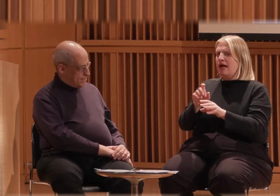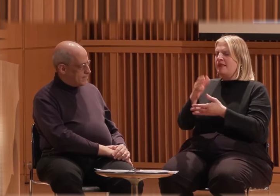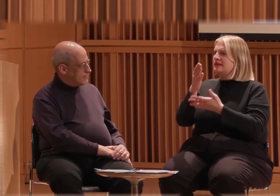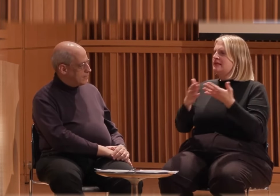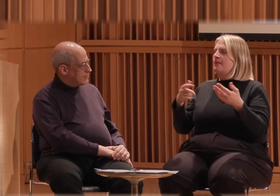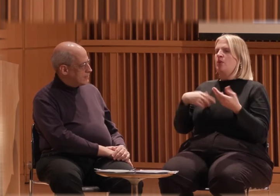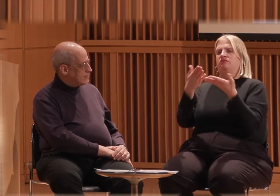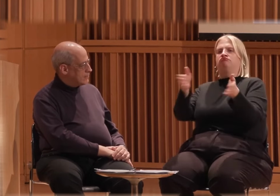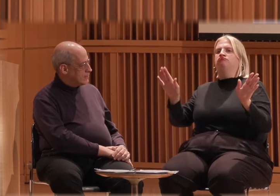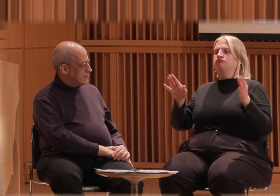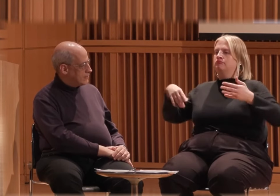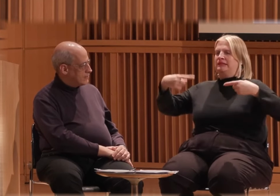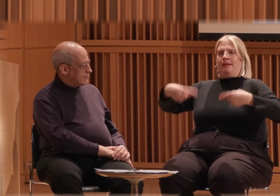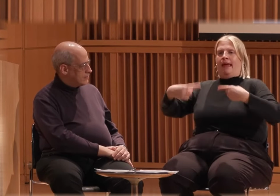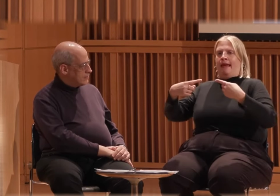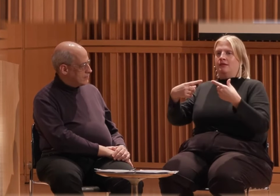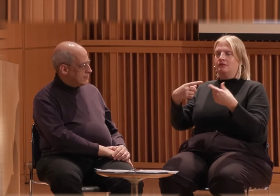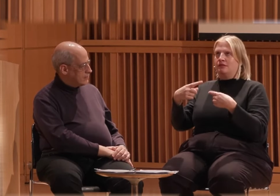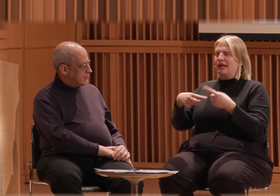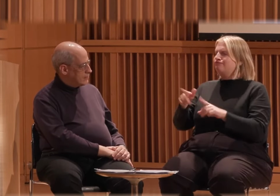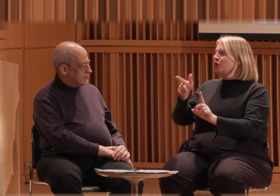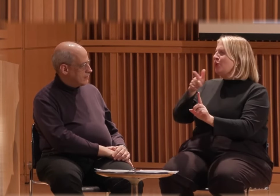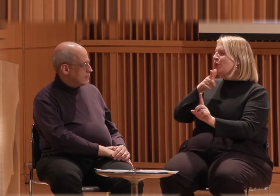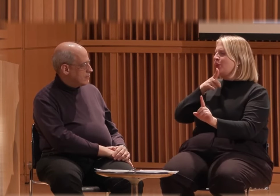some mainstream debate about